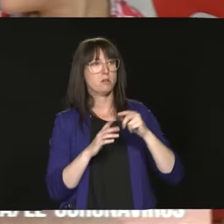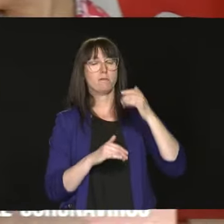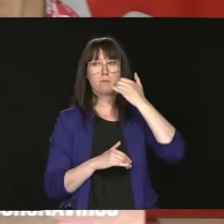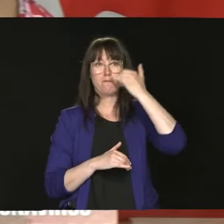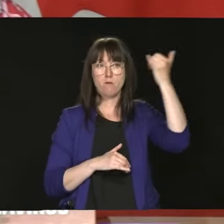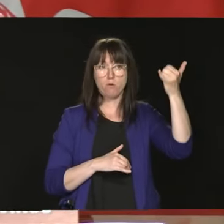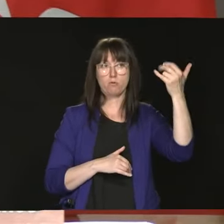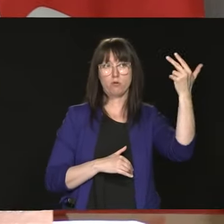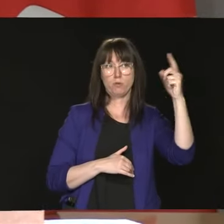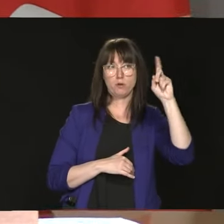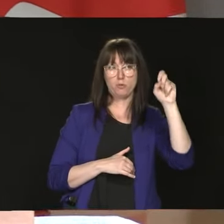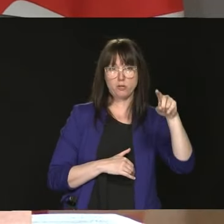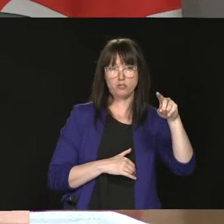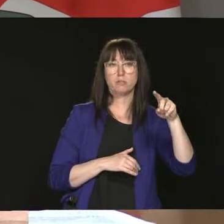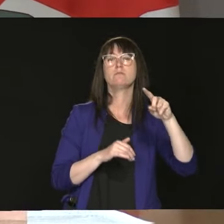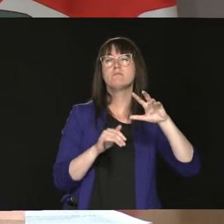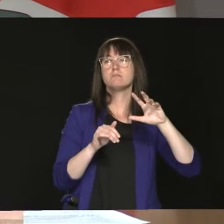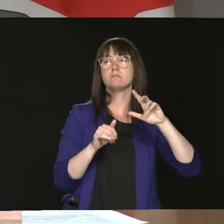follow-up. Operator.